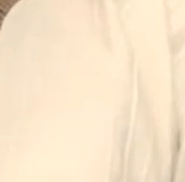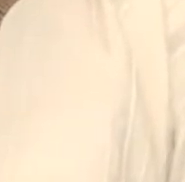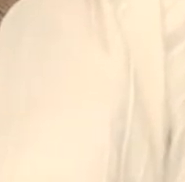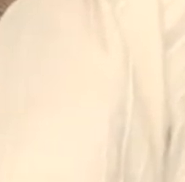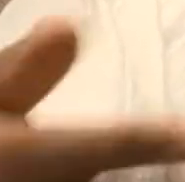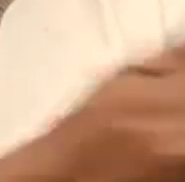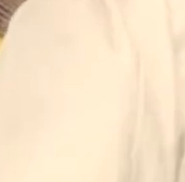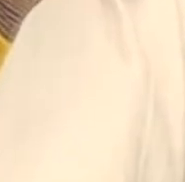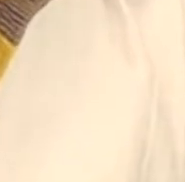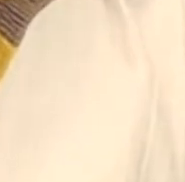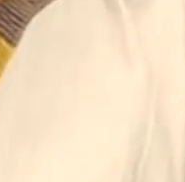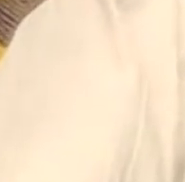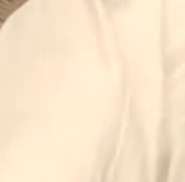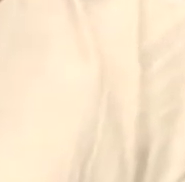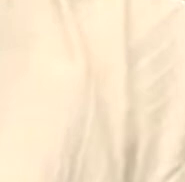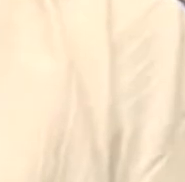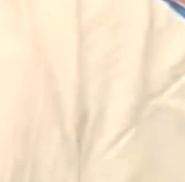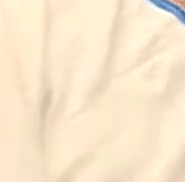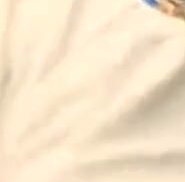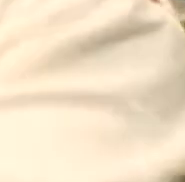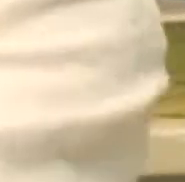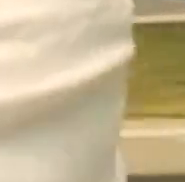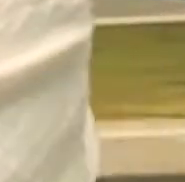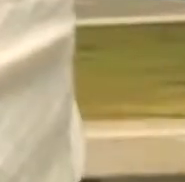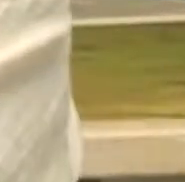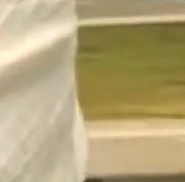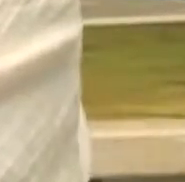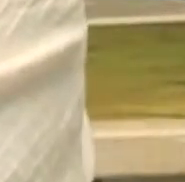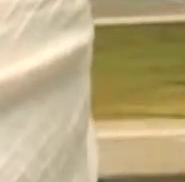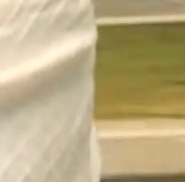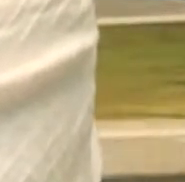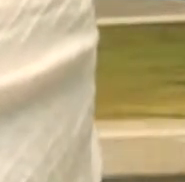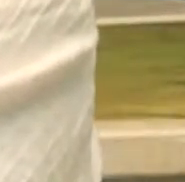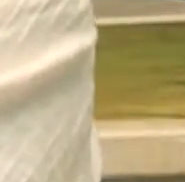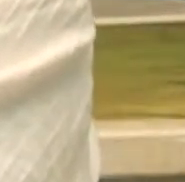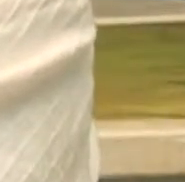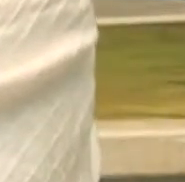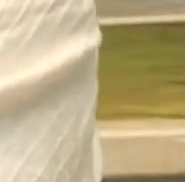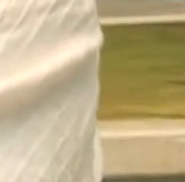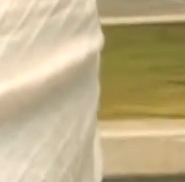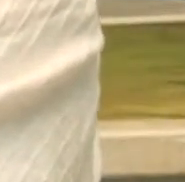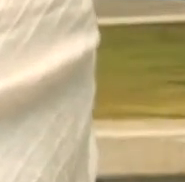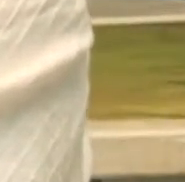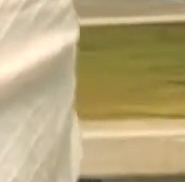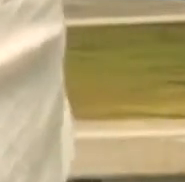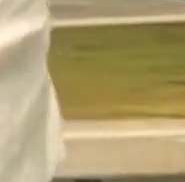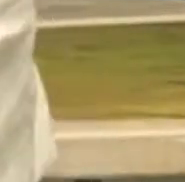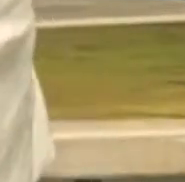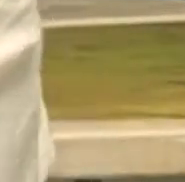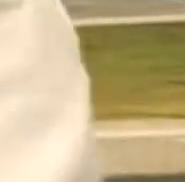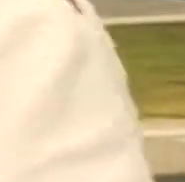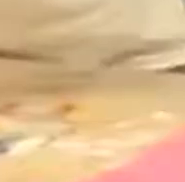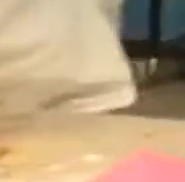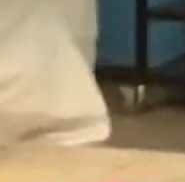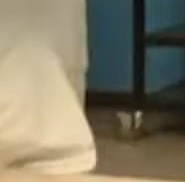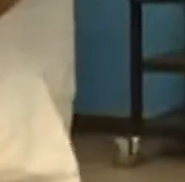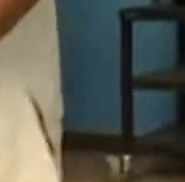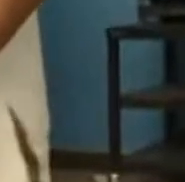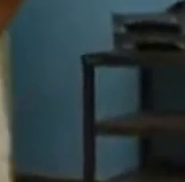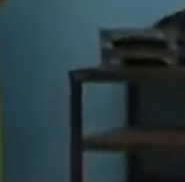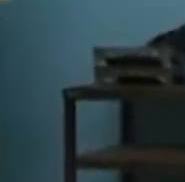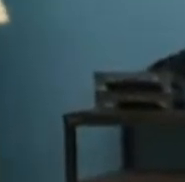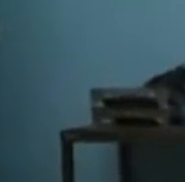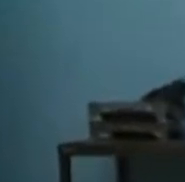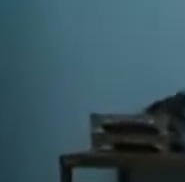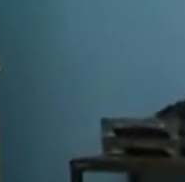in the final end, you find yourself shifting to another field that you feel is more appropriate to you.